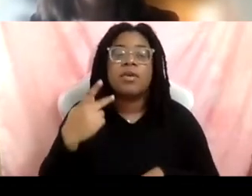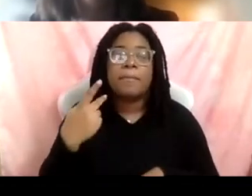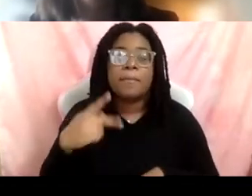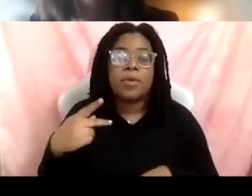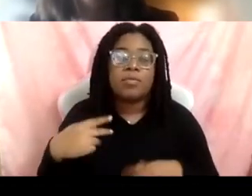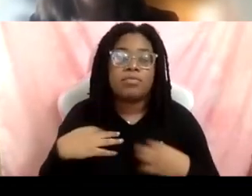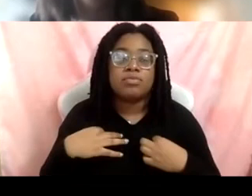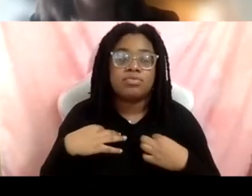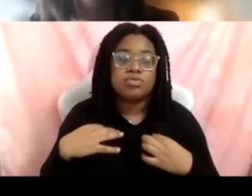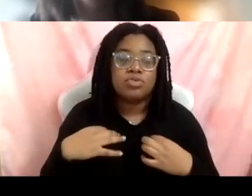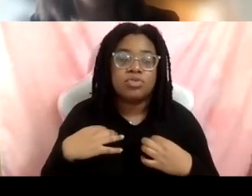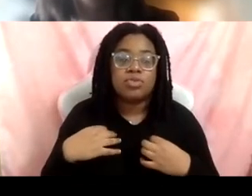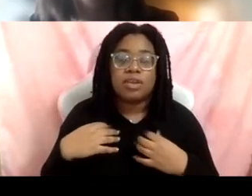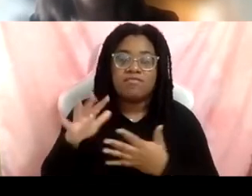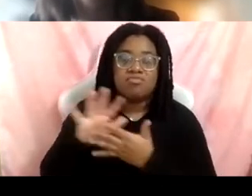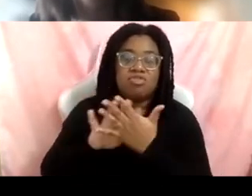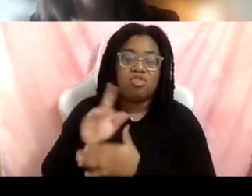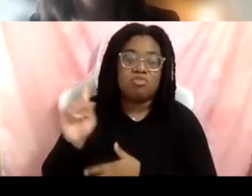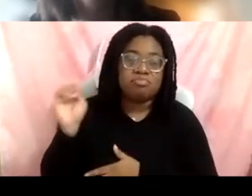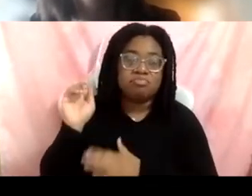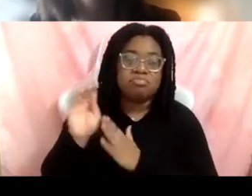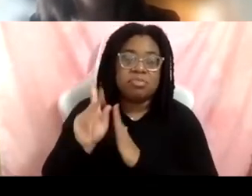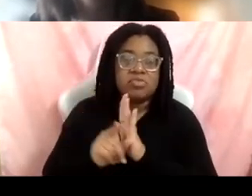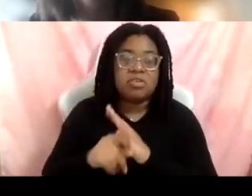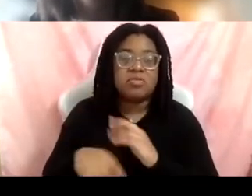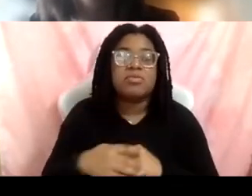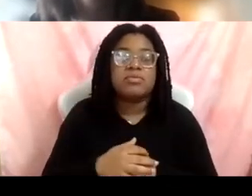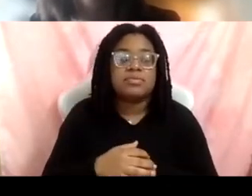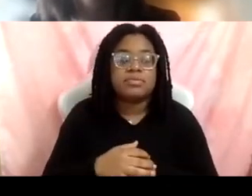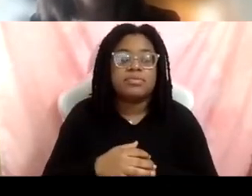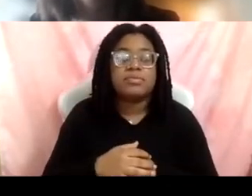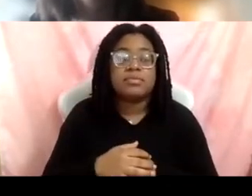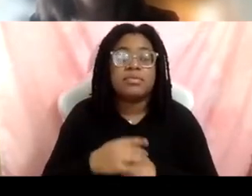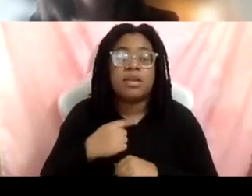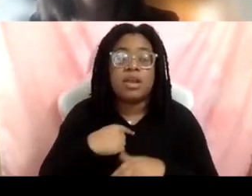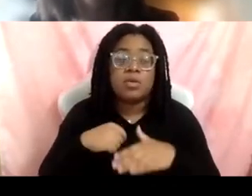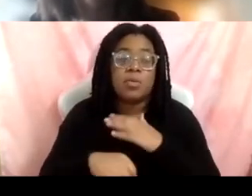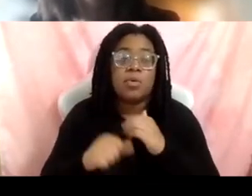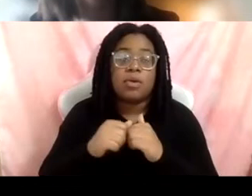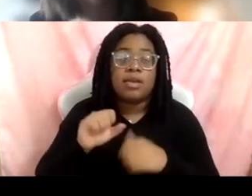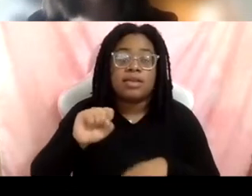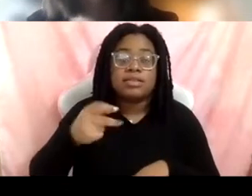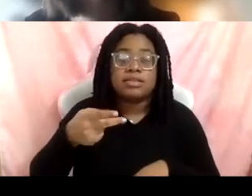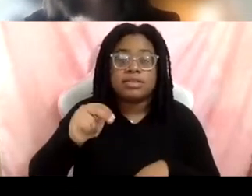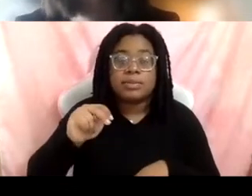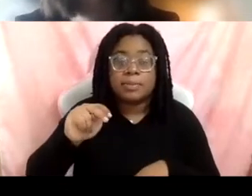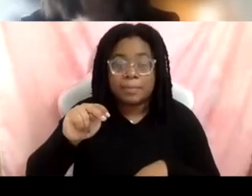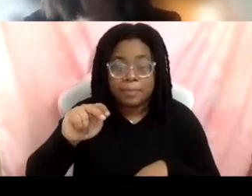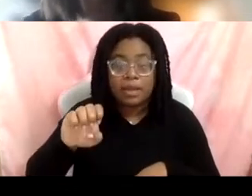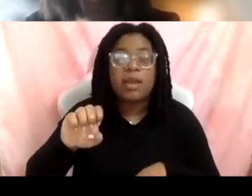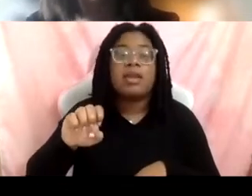blurred existential background. I was born with spina bifida, and I went